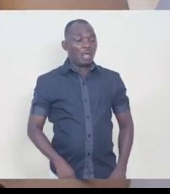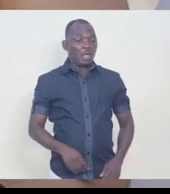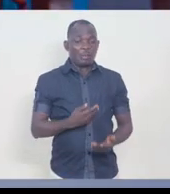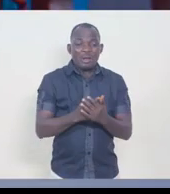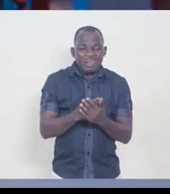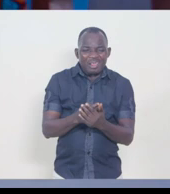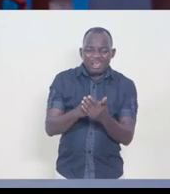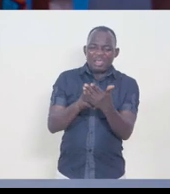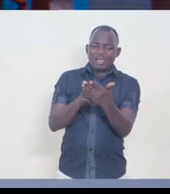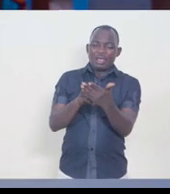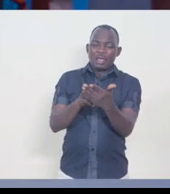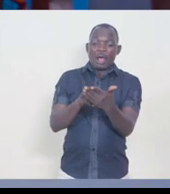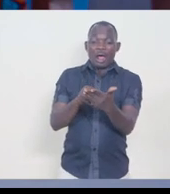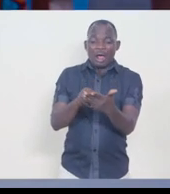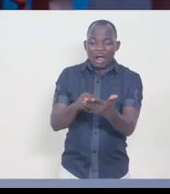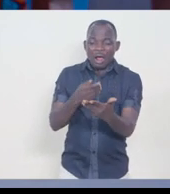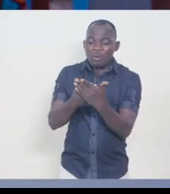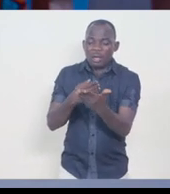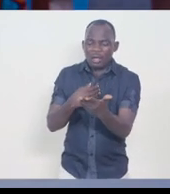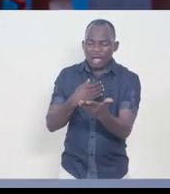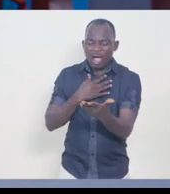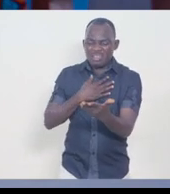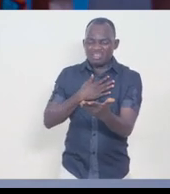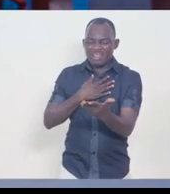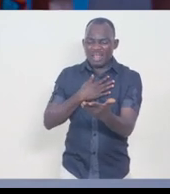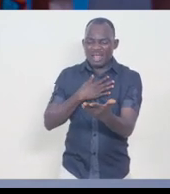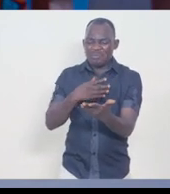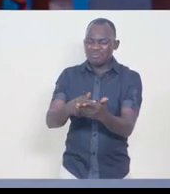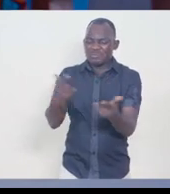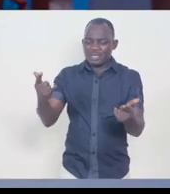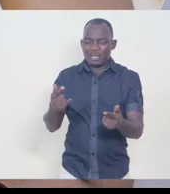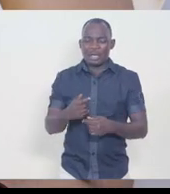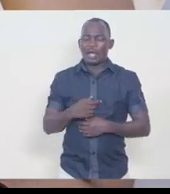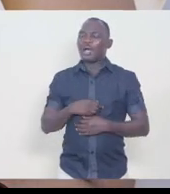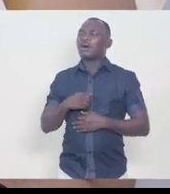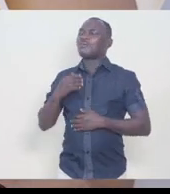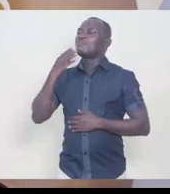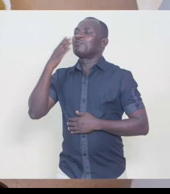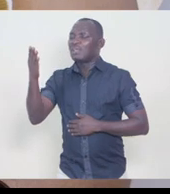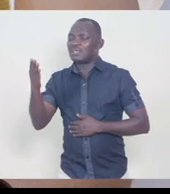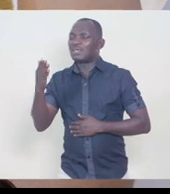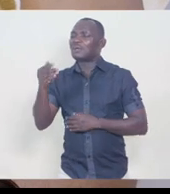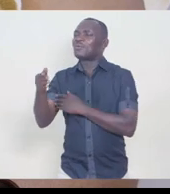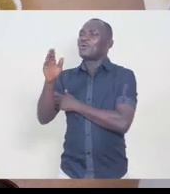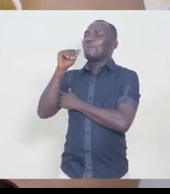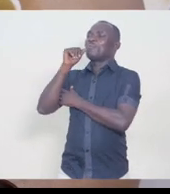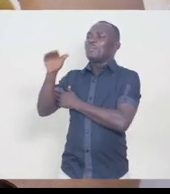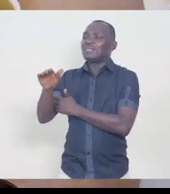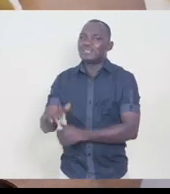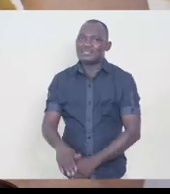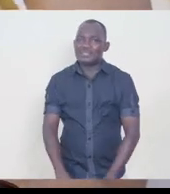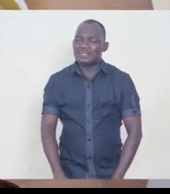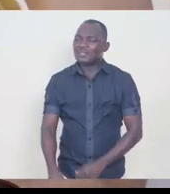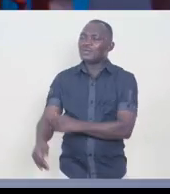Hey! What is it? This is enough forever. Did you count it? Oh, thank you so much. God bless